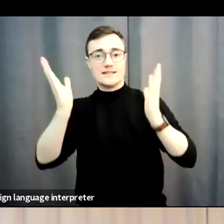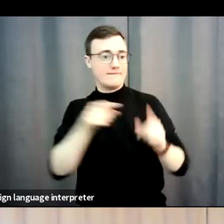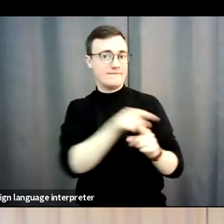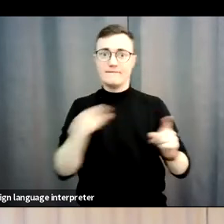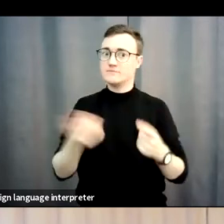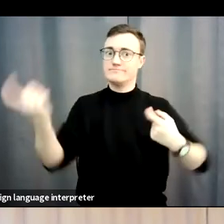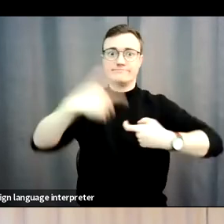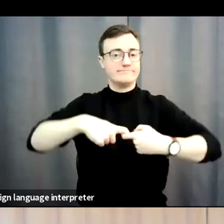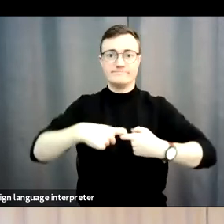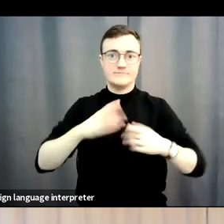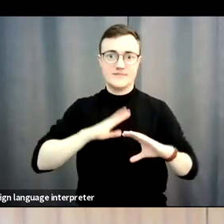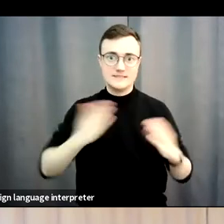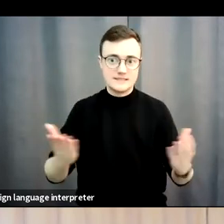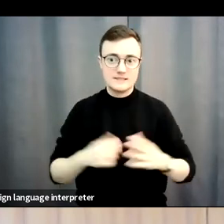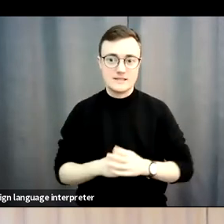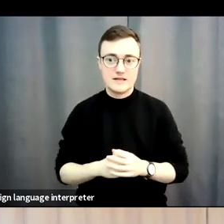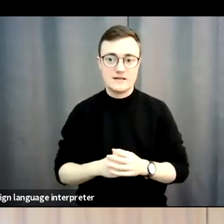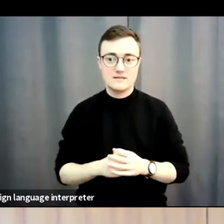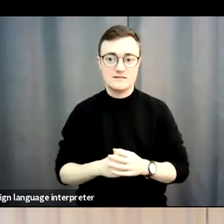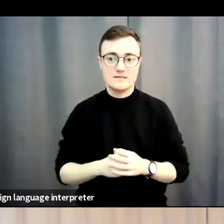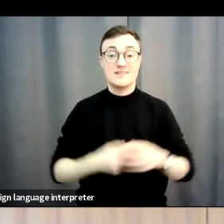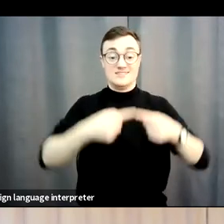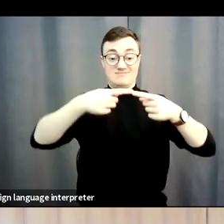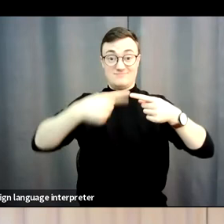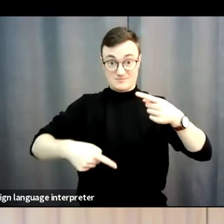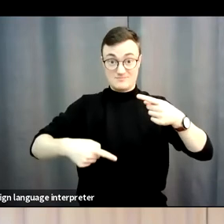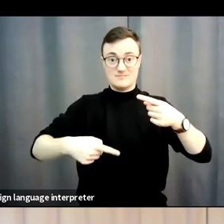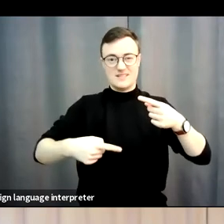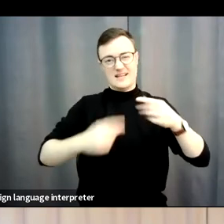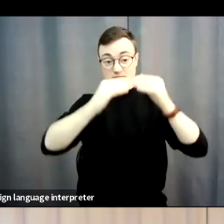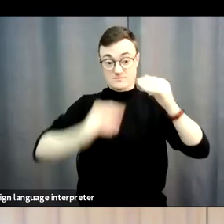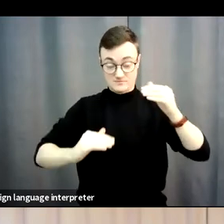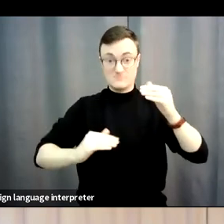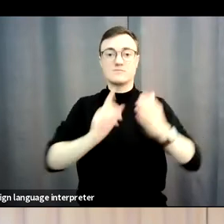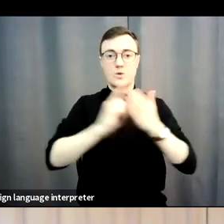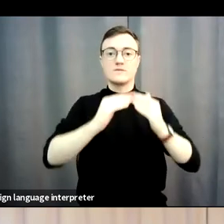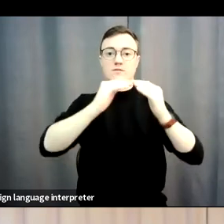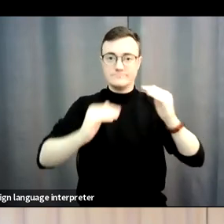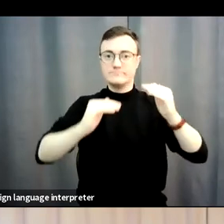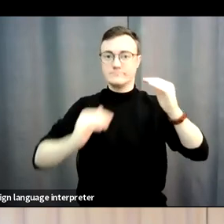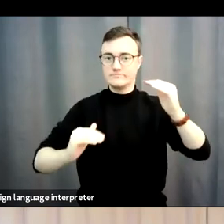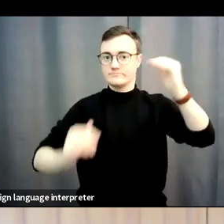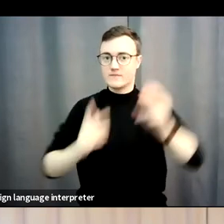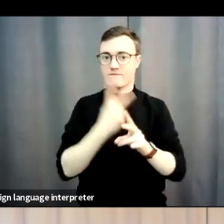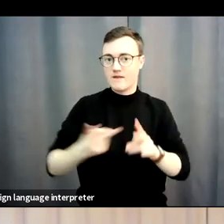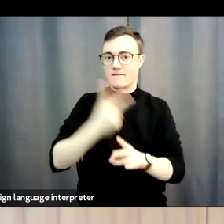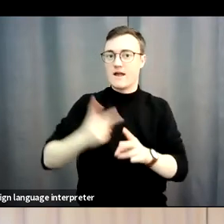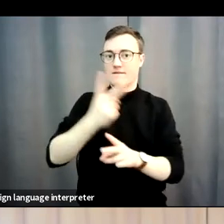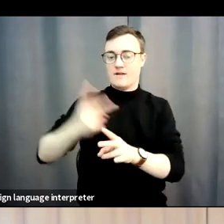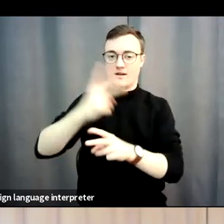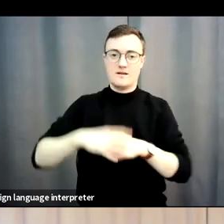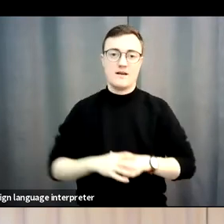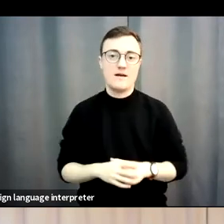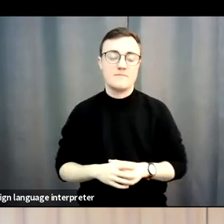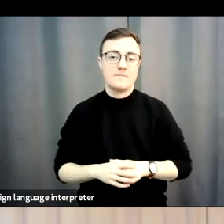gap quite often increases with age. We find that a